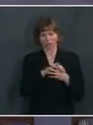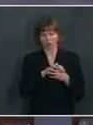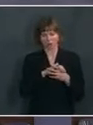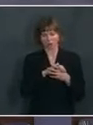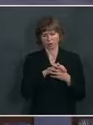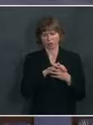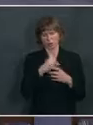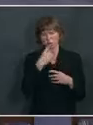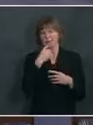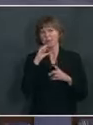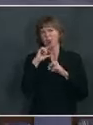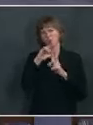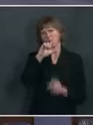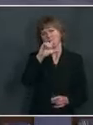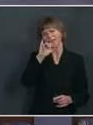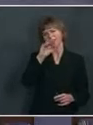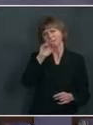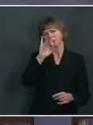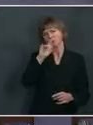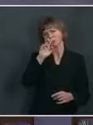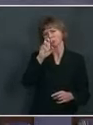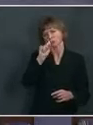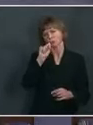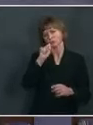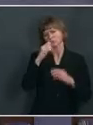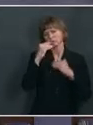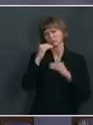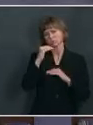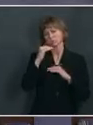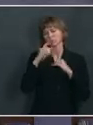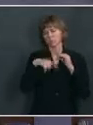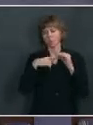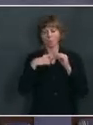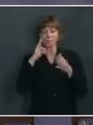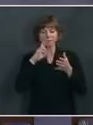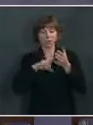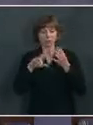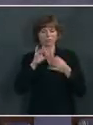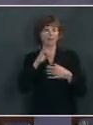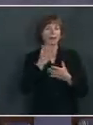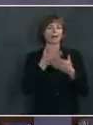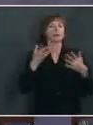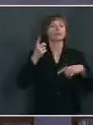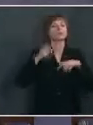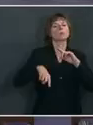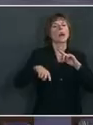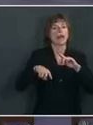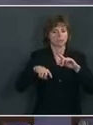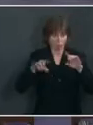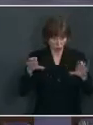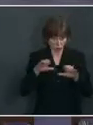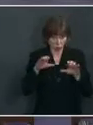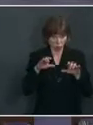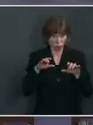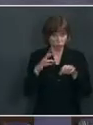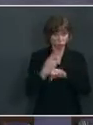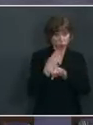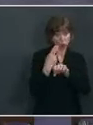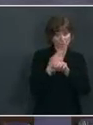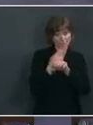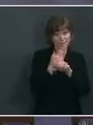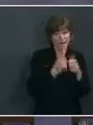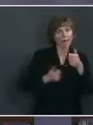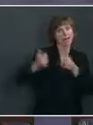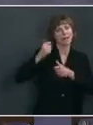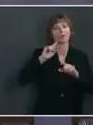there were limitations on the use of executive actions, things you can't do by executive order unless you're a dictator. We're